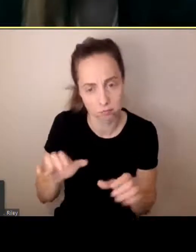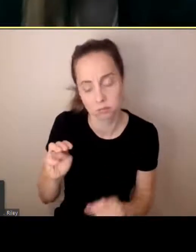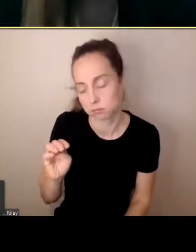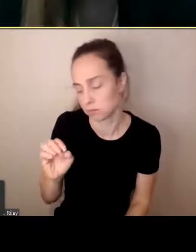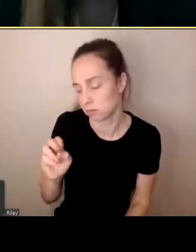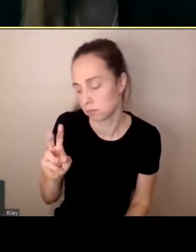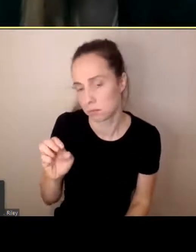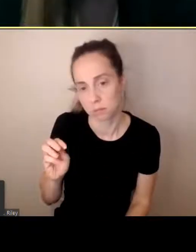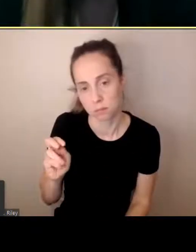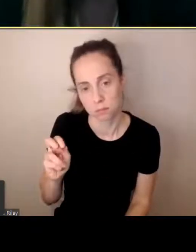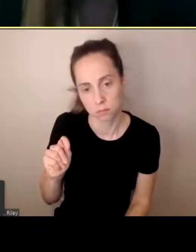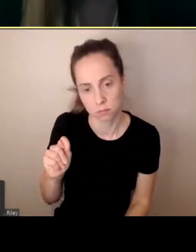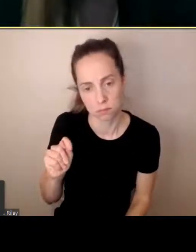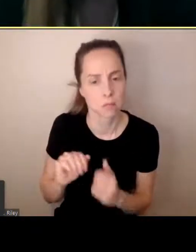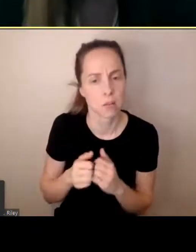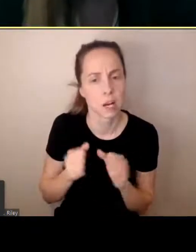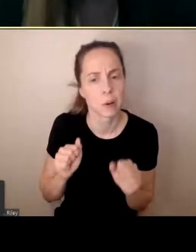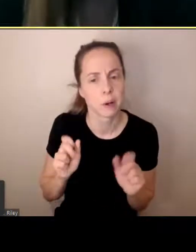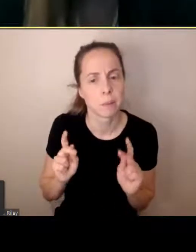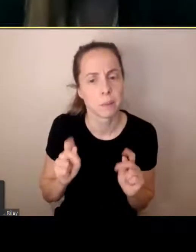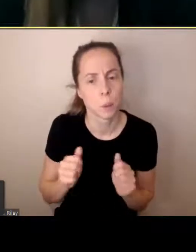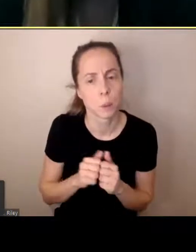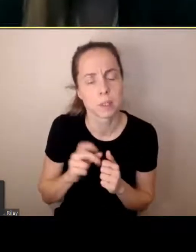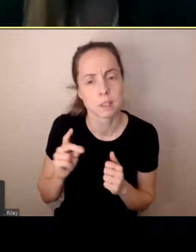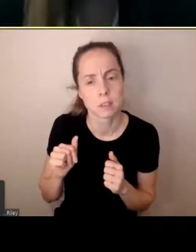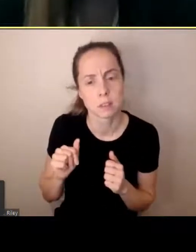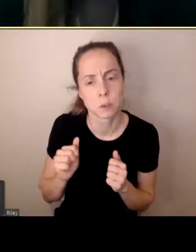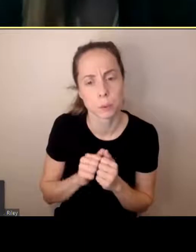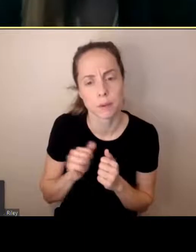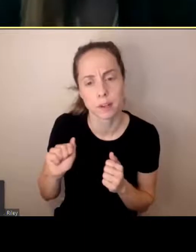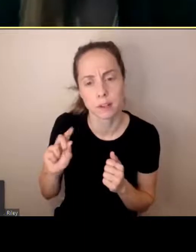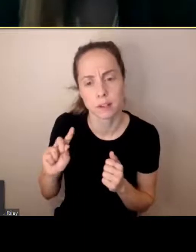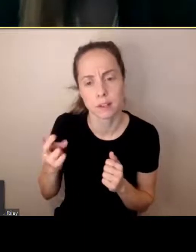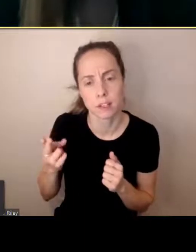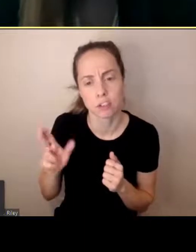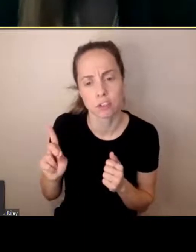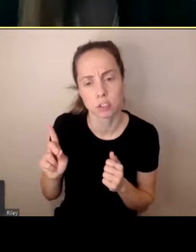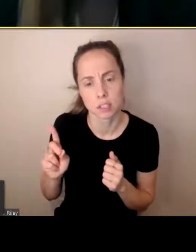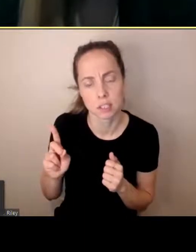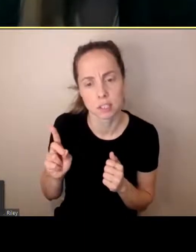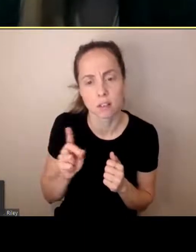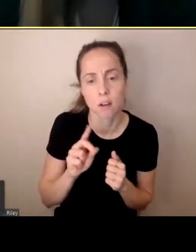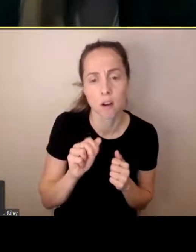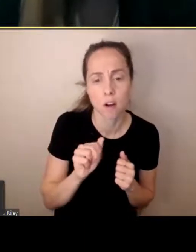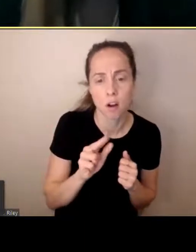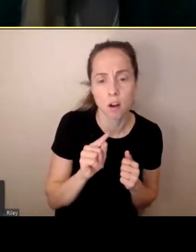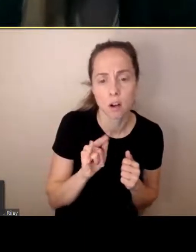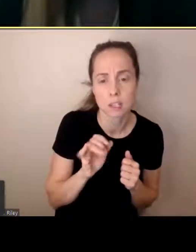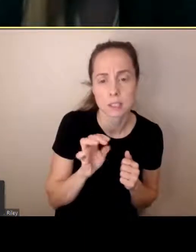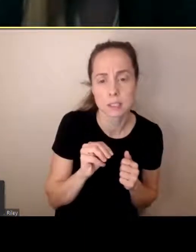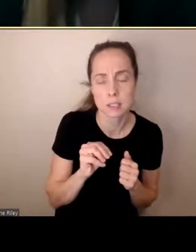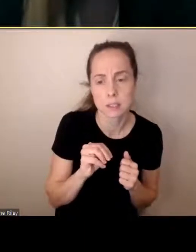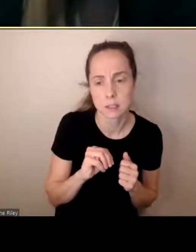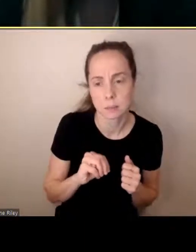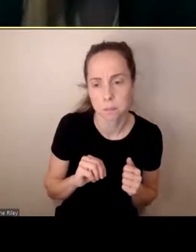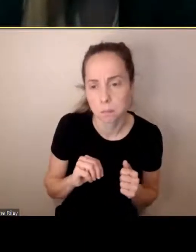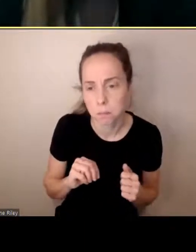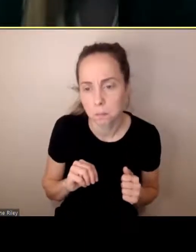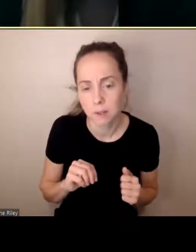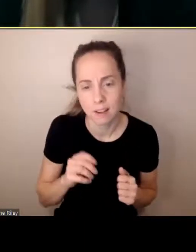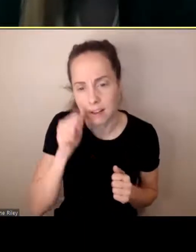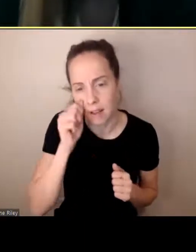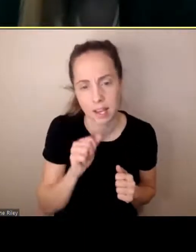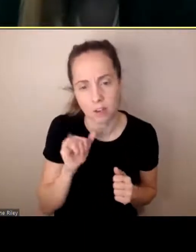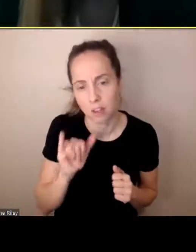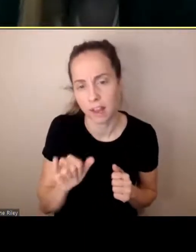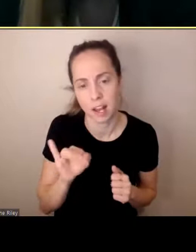disabilities such as ADHD or autism be able to handle it if the nature of social media today is giving off a strong negative